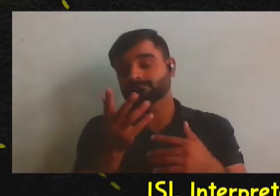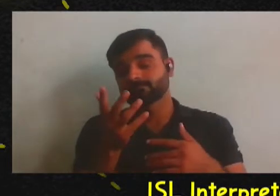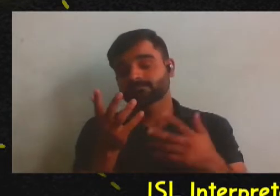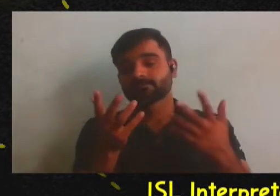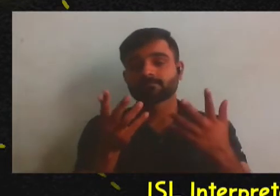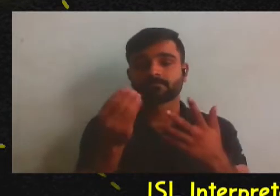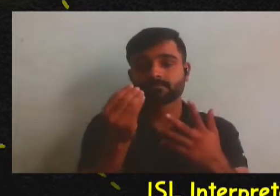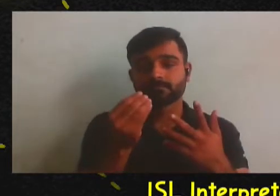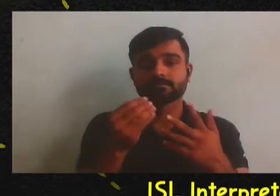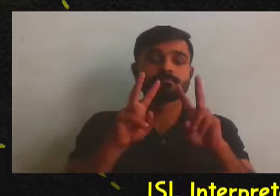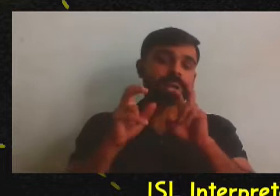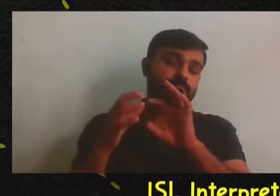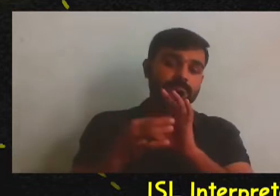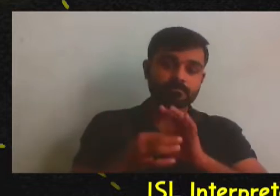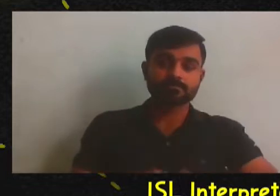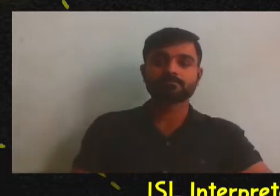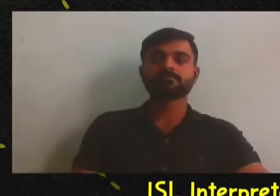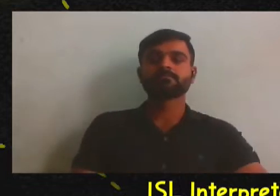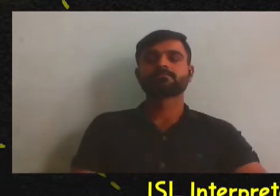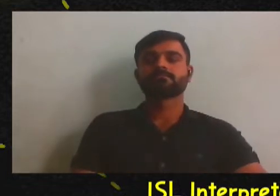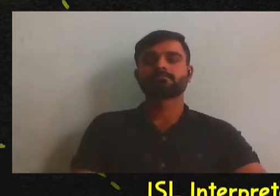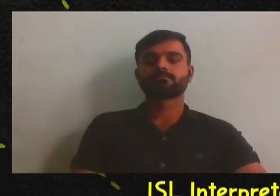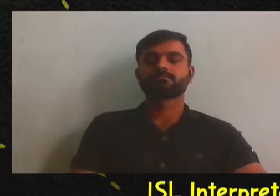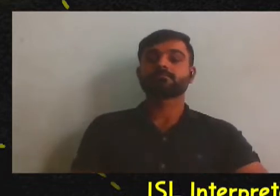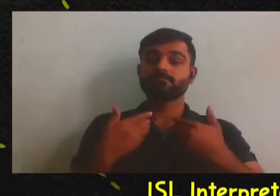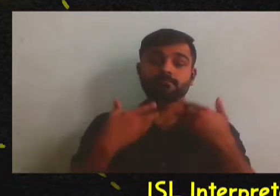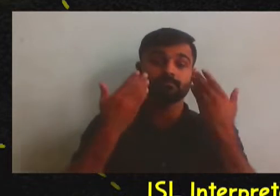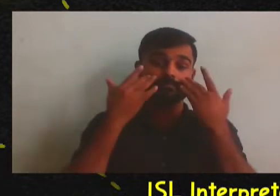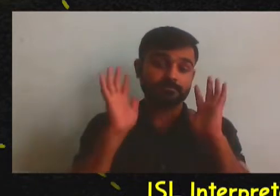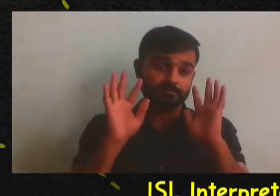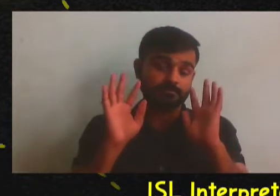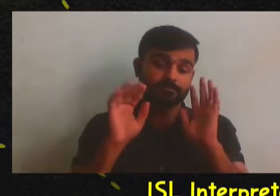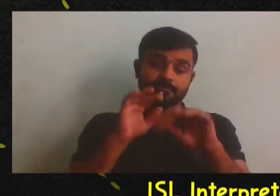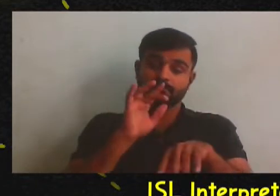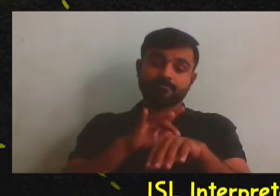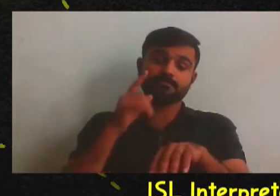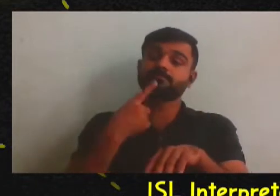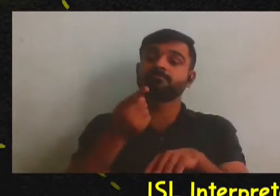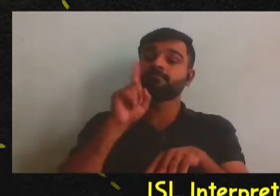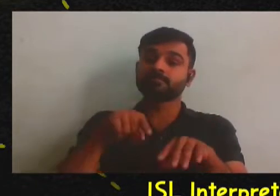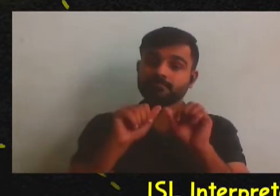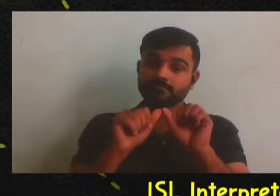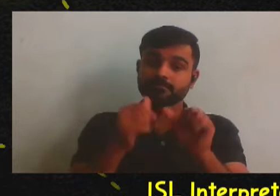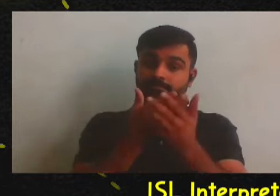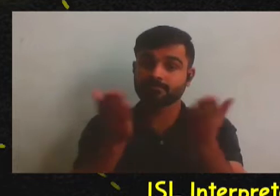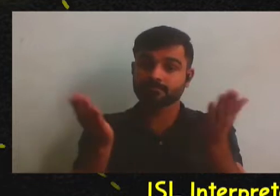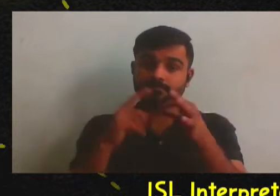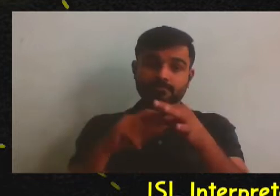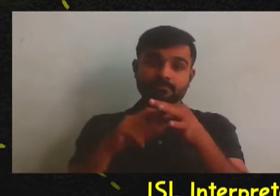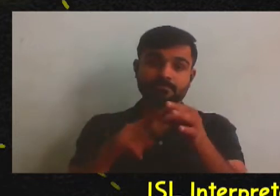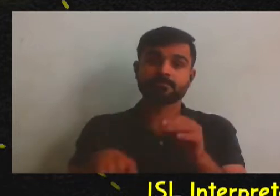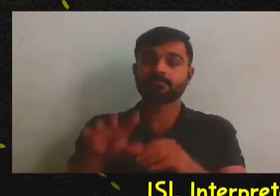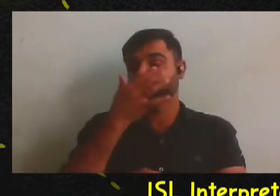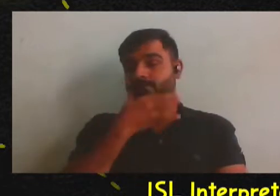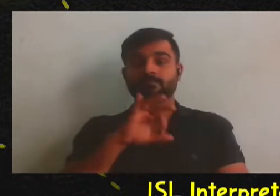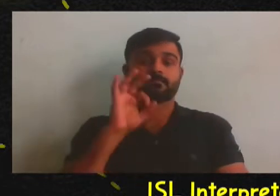something that matters over here. So I don't know if I've made sense, but does that answer some of those questions? Very much